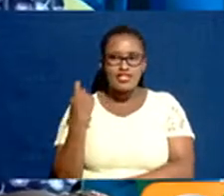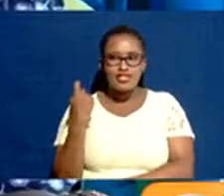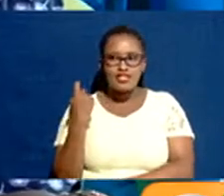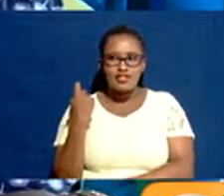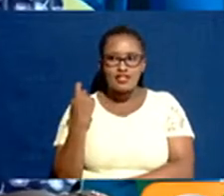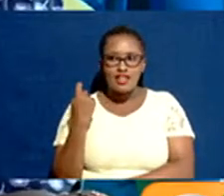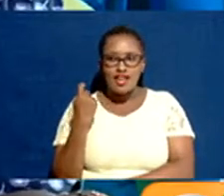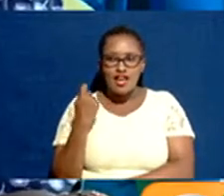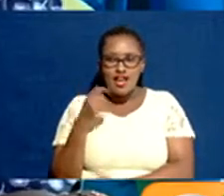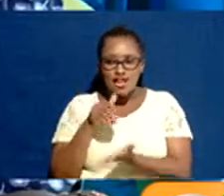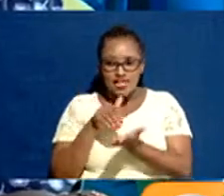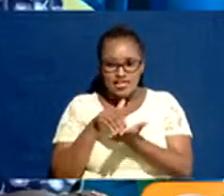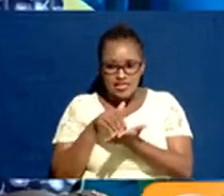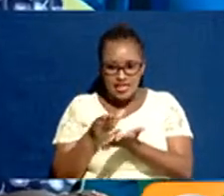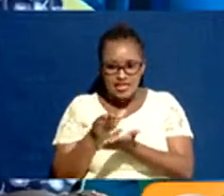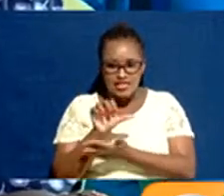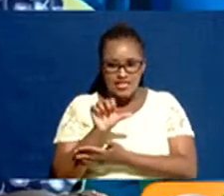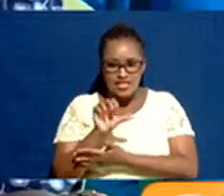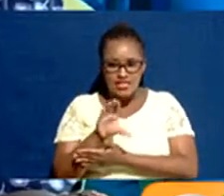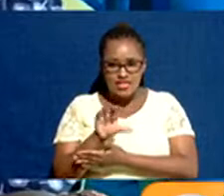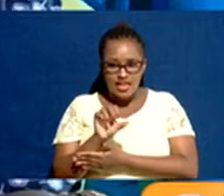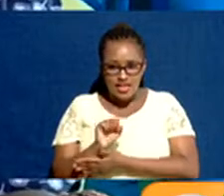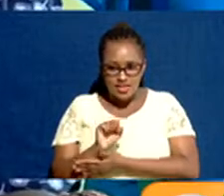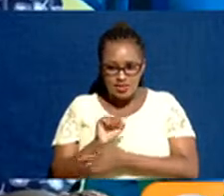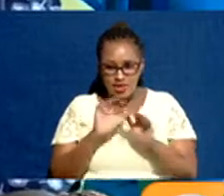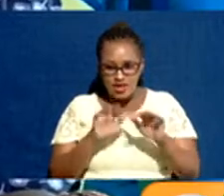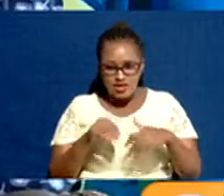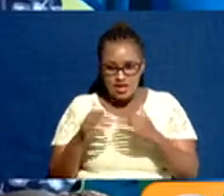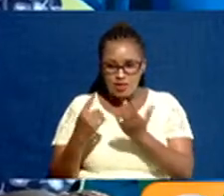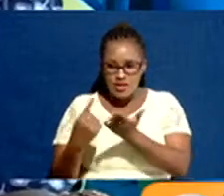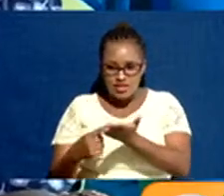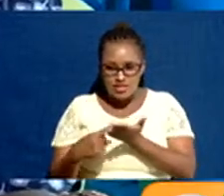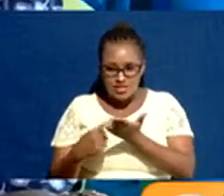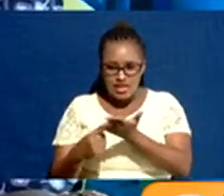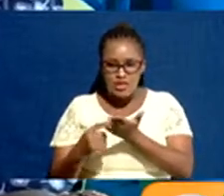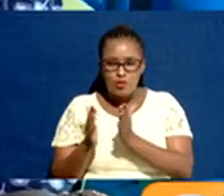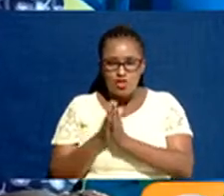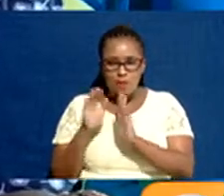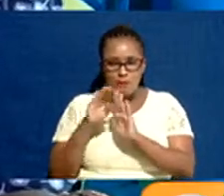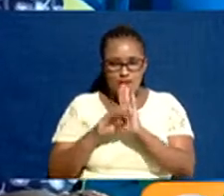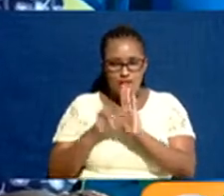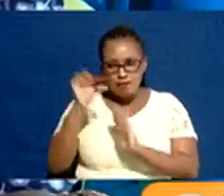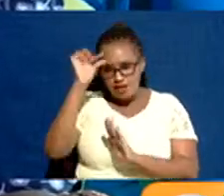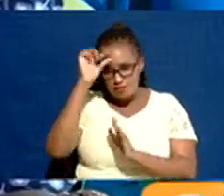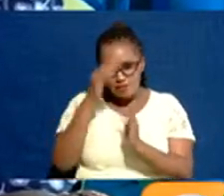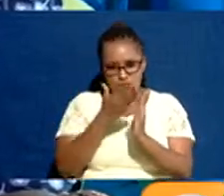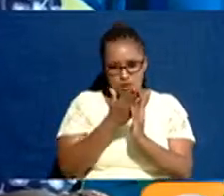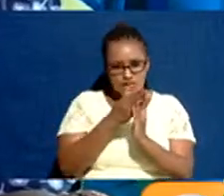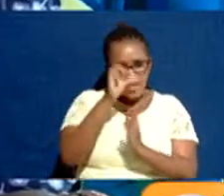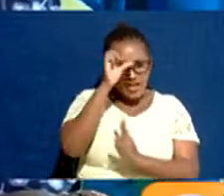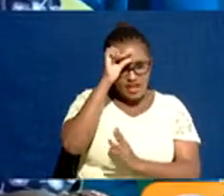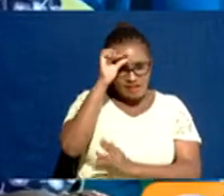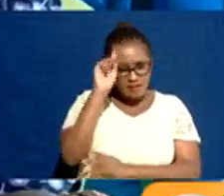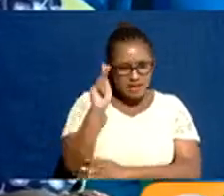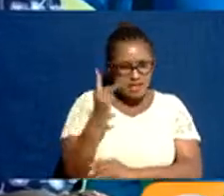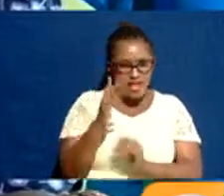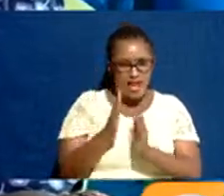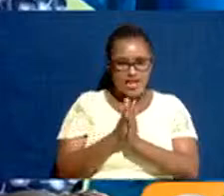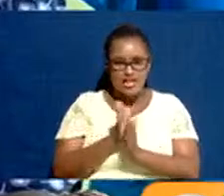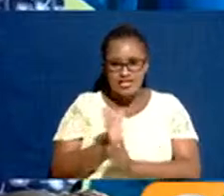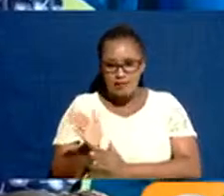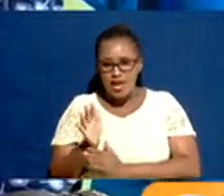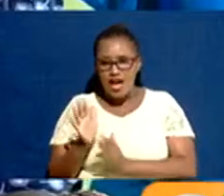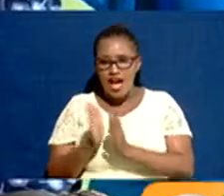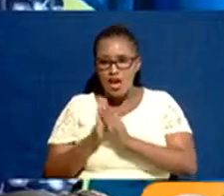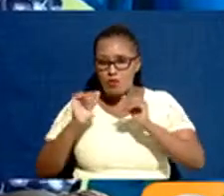Mithika Linturi to discuss on a government-to-government program between the government of Zambia and the government of Kenya. And they